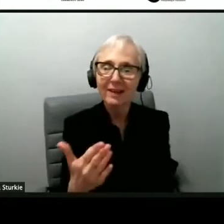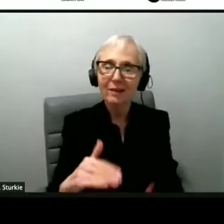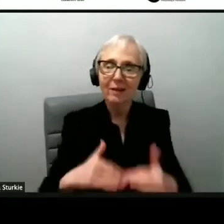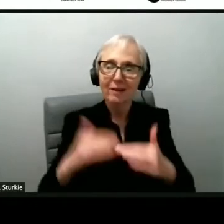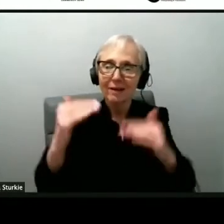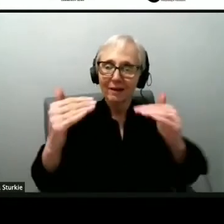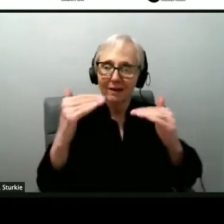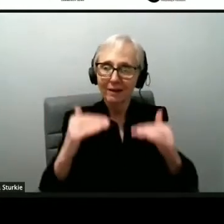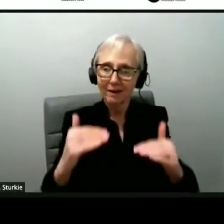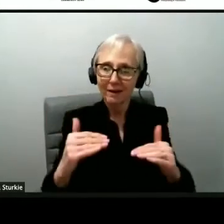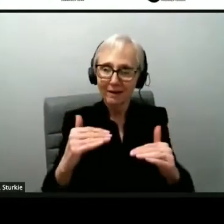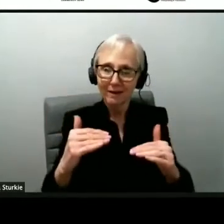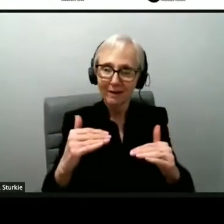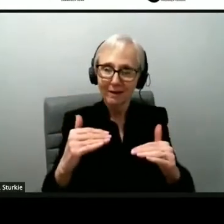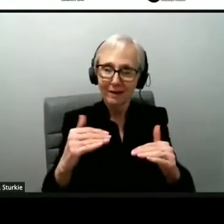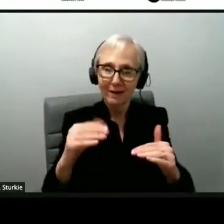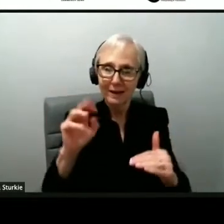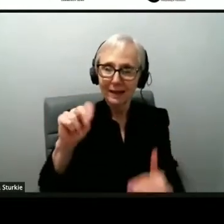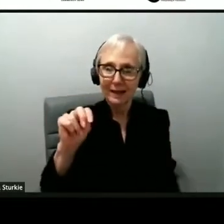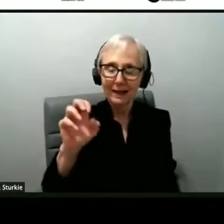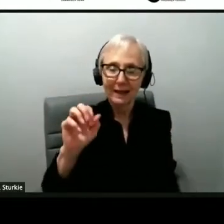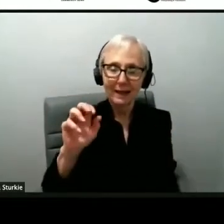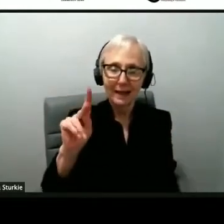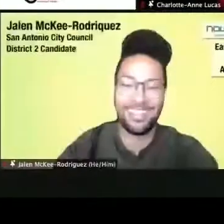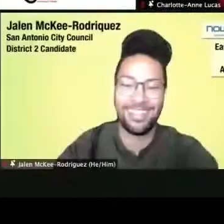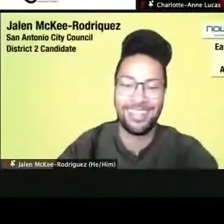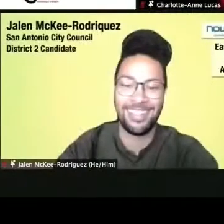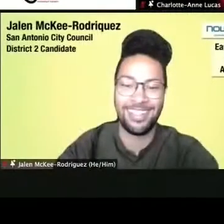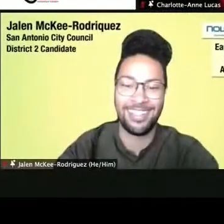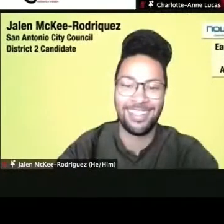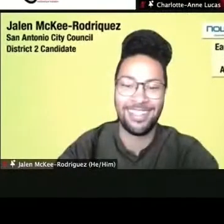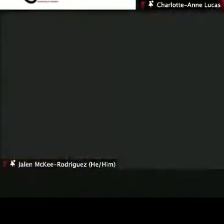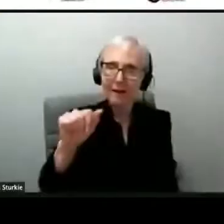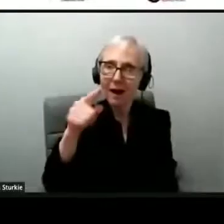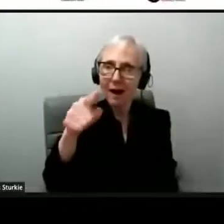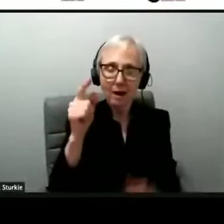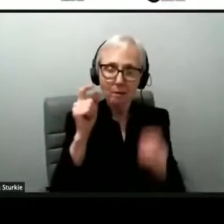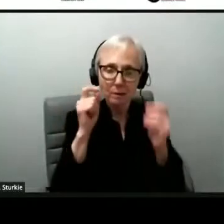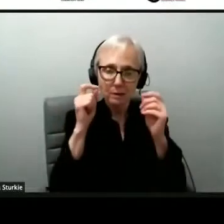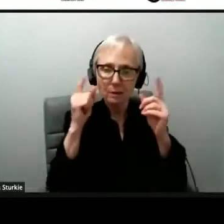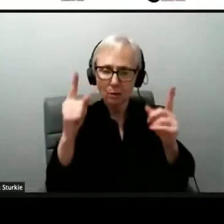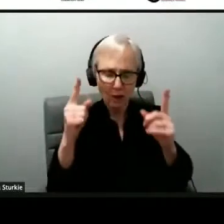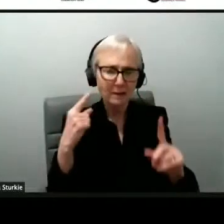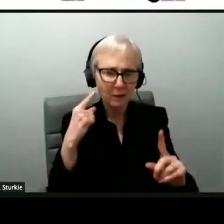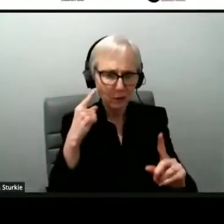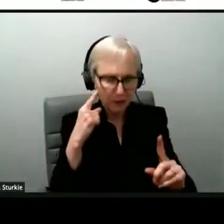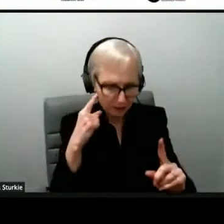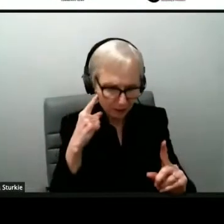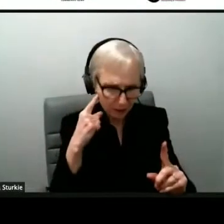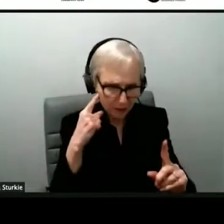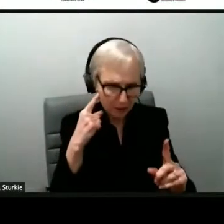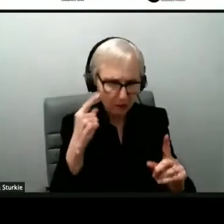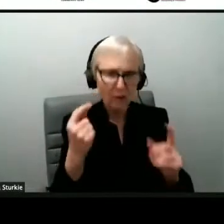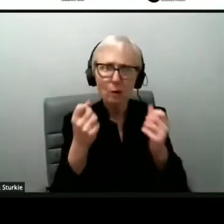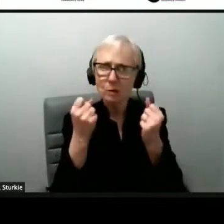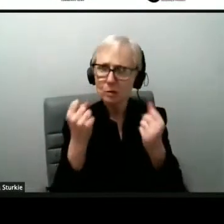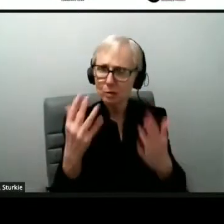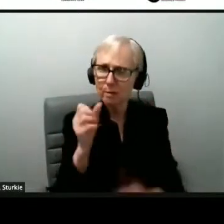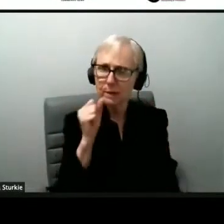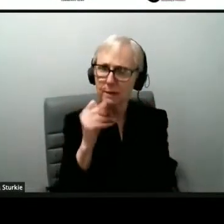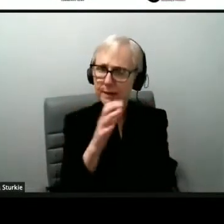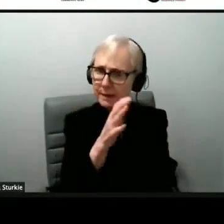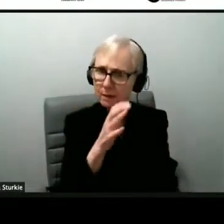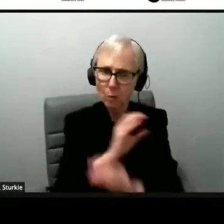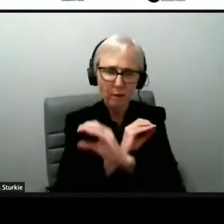on this question is Ms. Neka Cleaver. So I was so surprised to hear that there were so many seniors that didn't have